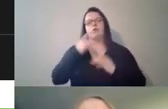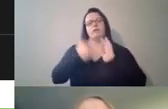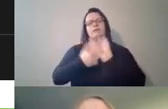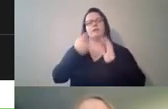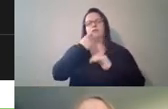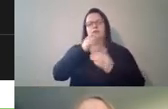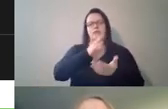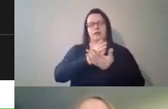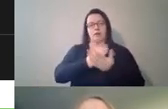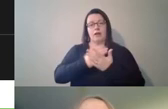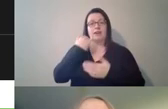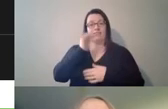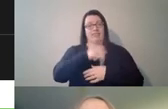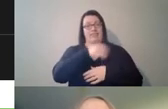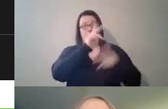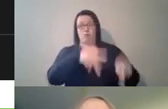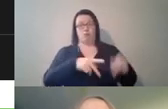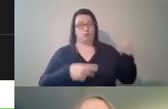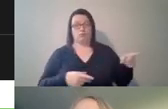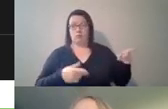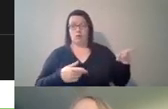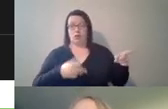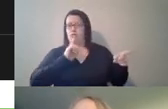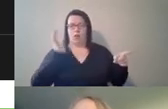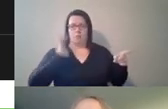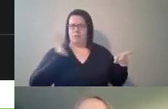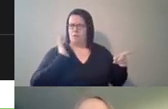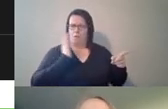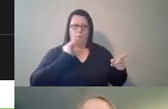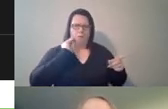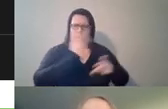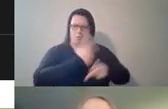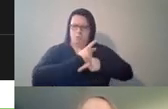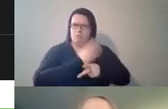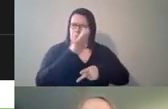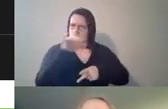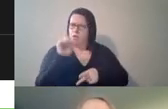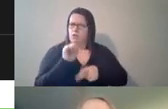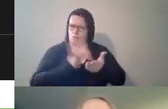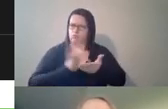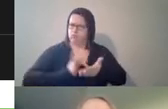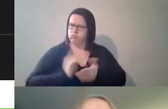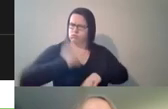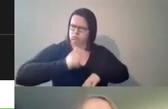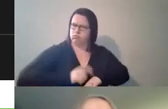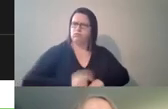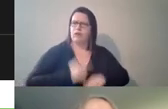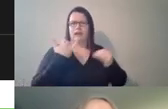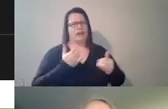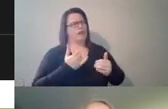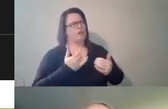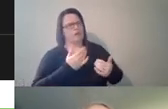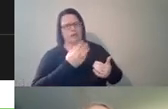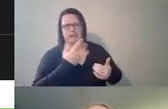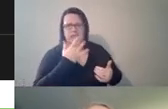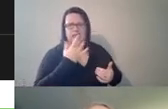this was someone that was always known to be really, really looked after their home and really always paid their bills on time, and all of a sudden they no longer have heat and running water, then